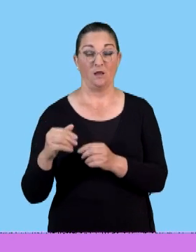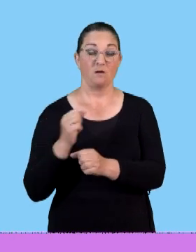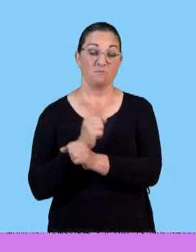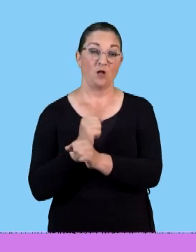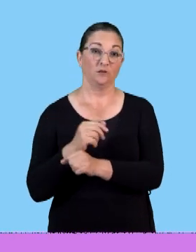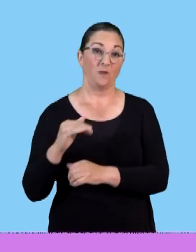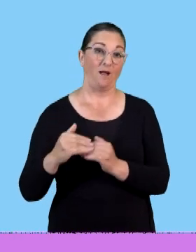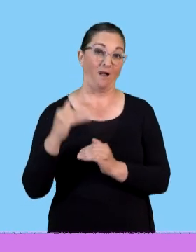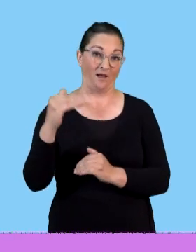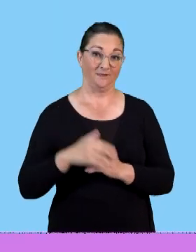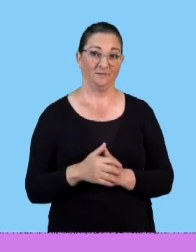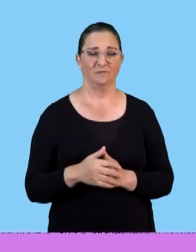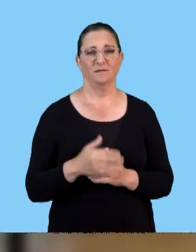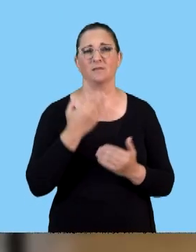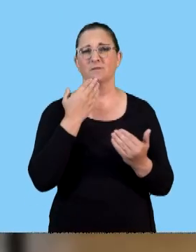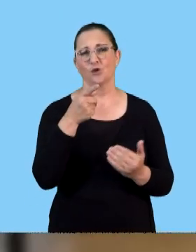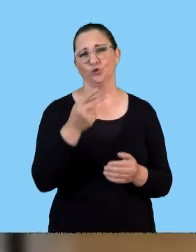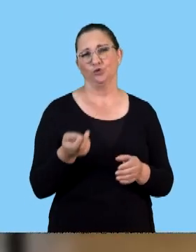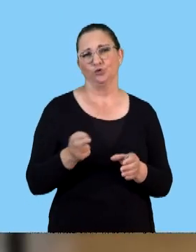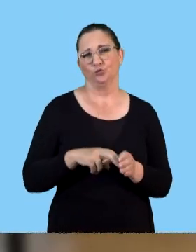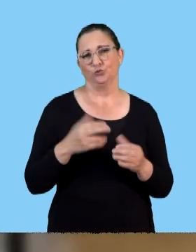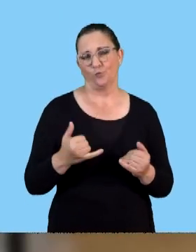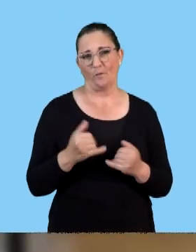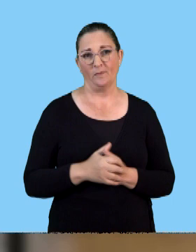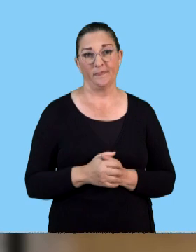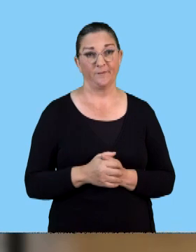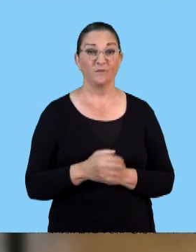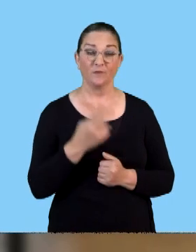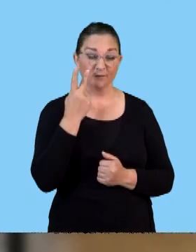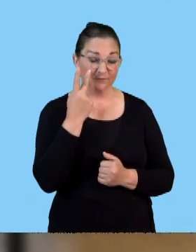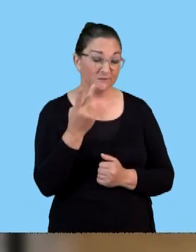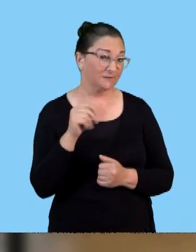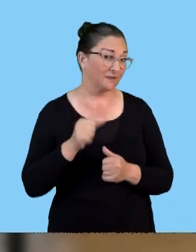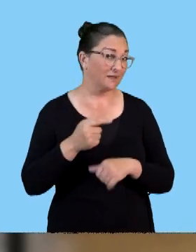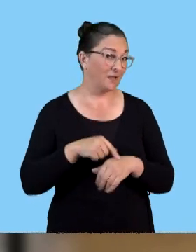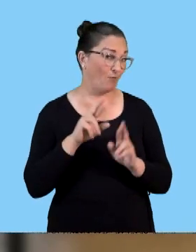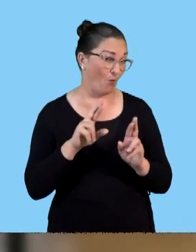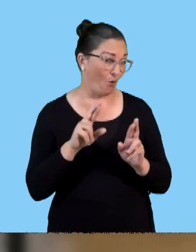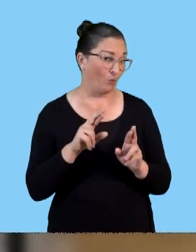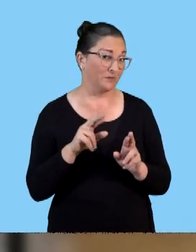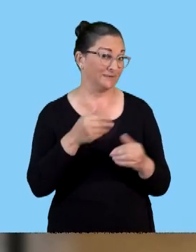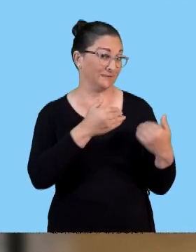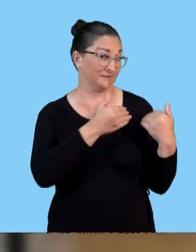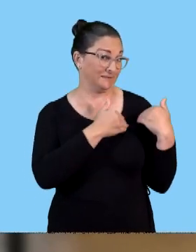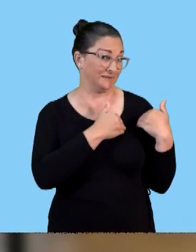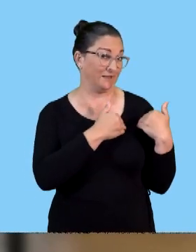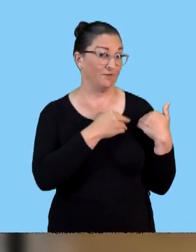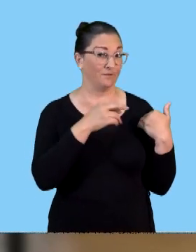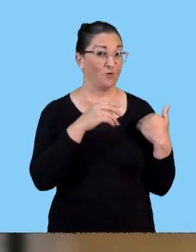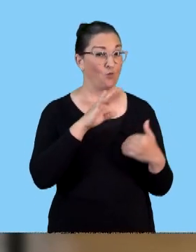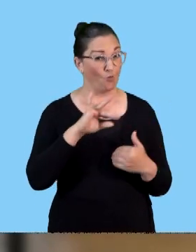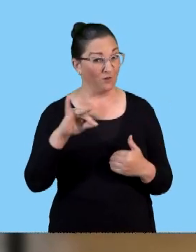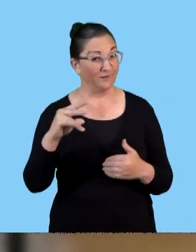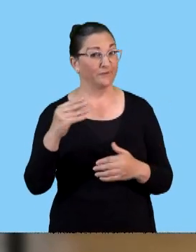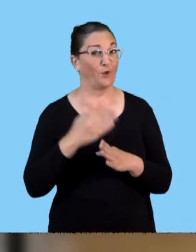multiplied by height. Guys, thank you so much for joining us today. I hope to see you next time. Please stay safe and remember